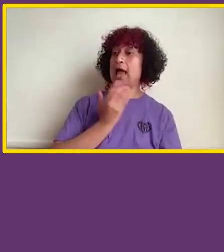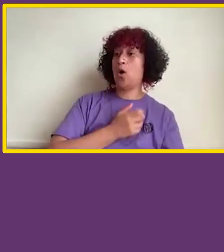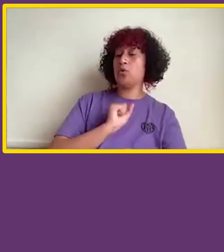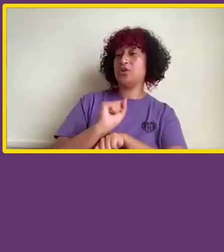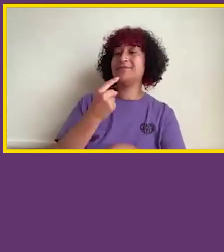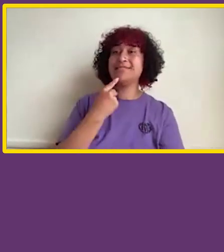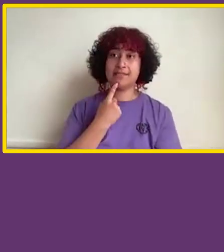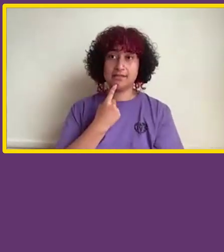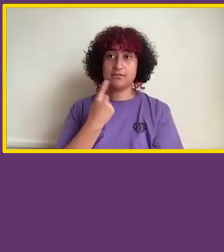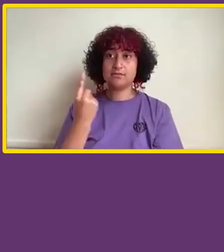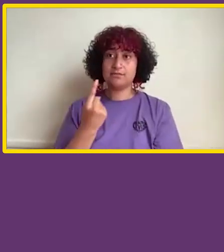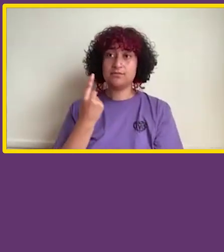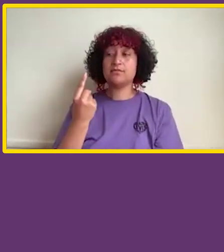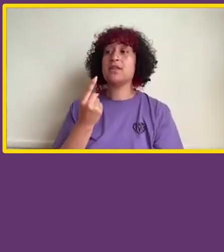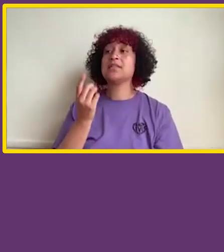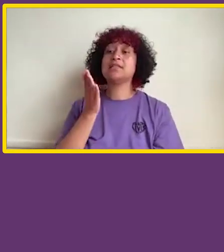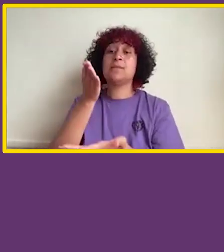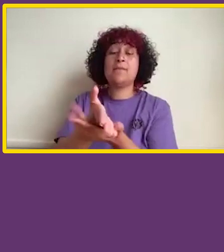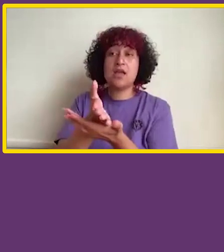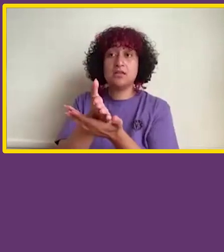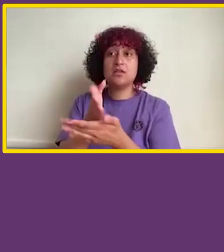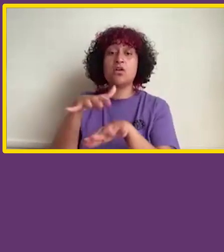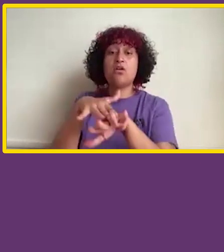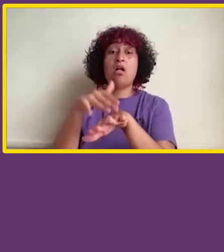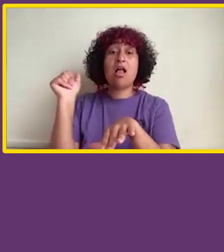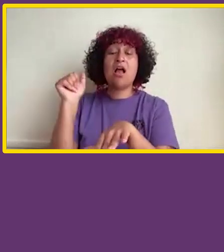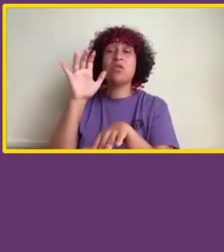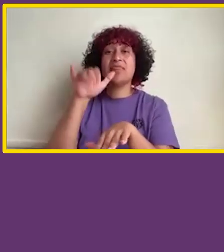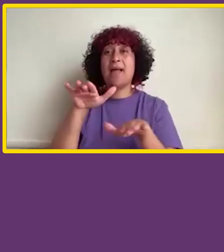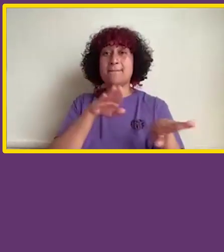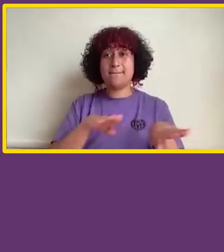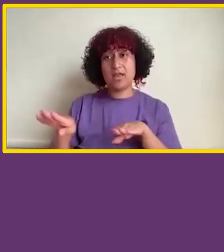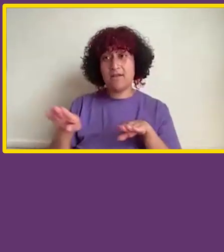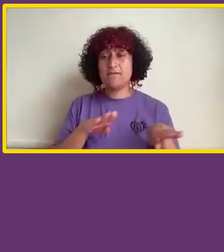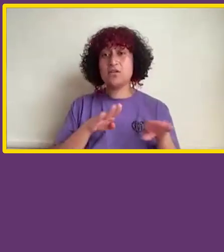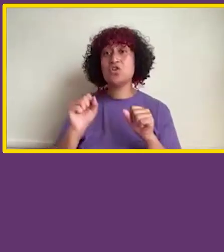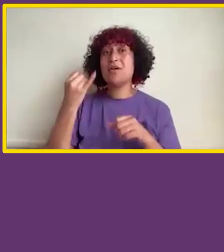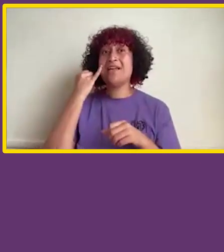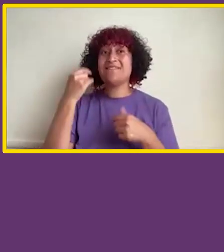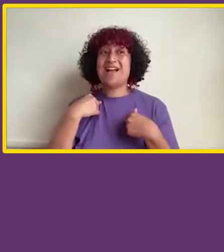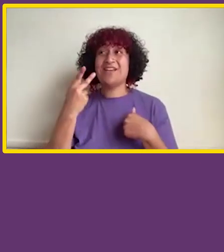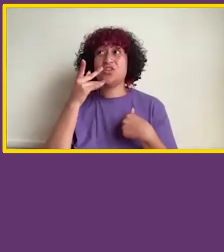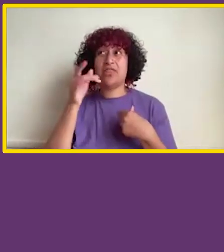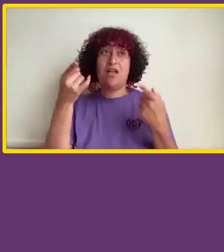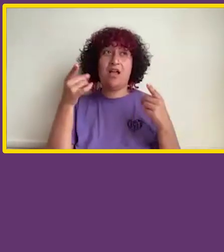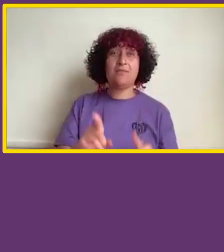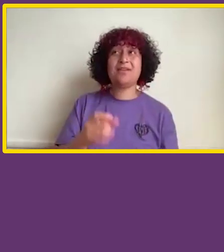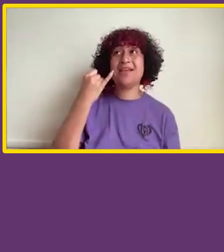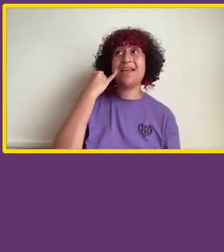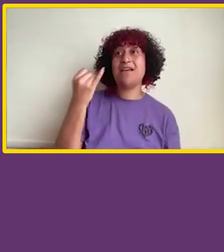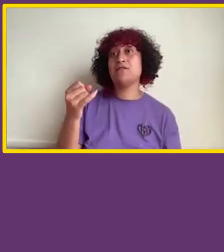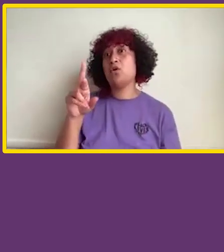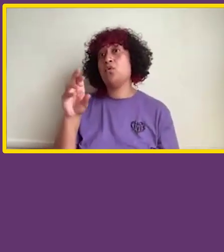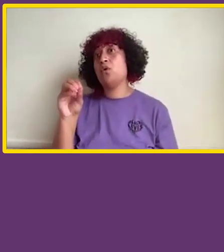something and to step in and to call out that behavior. So if I saw that happening, if Robin saw